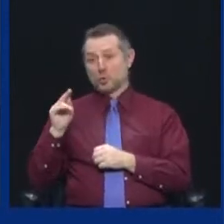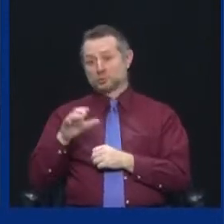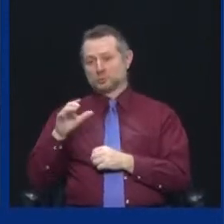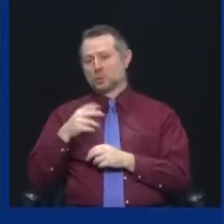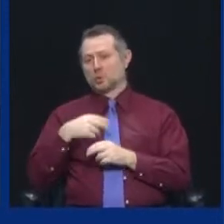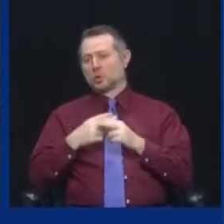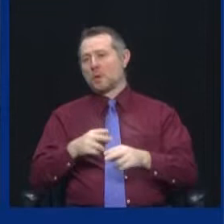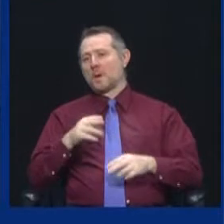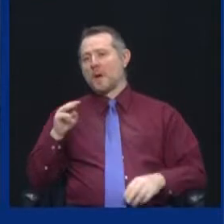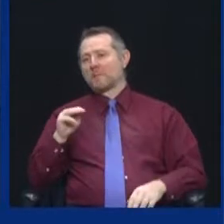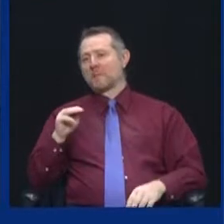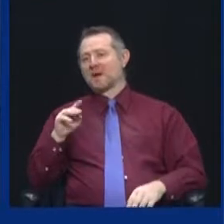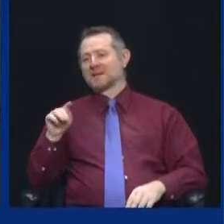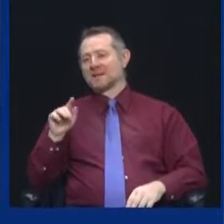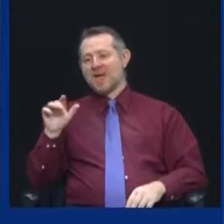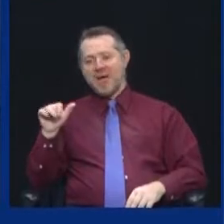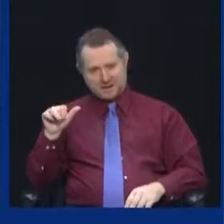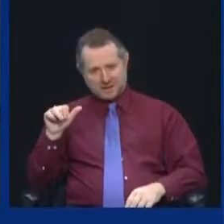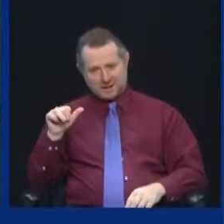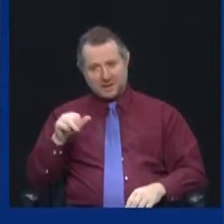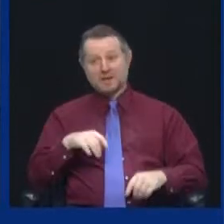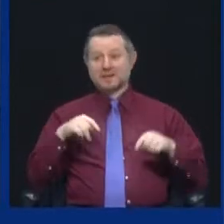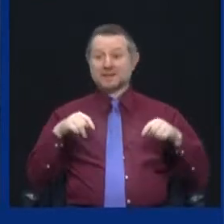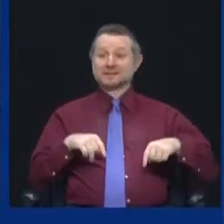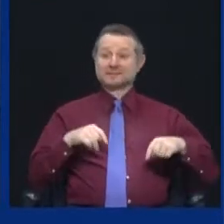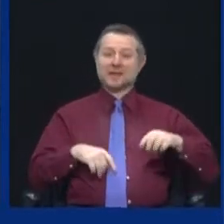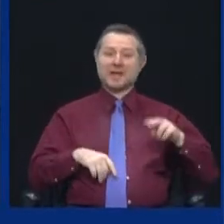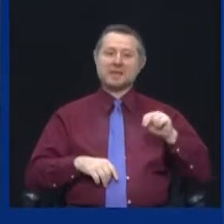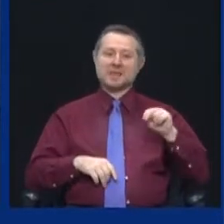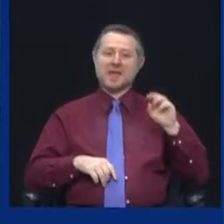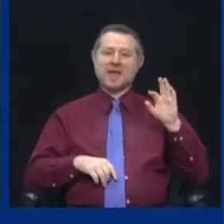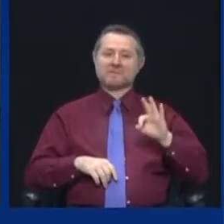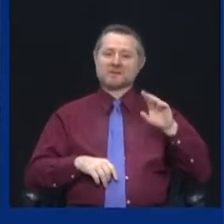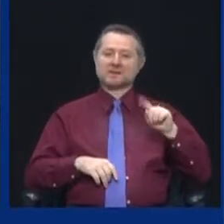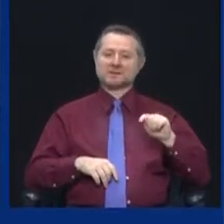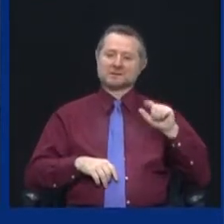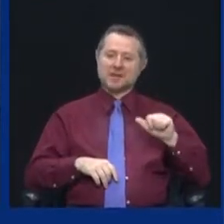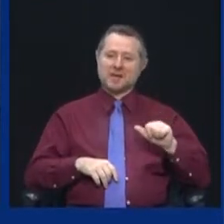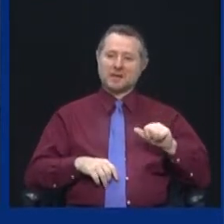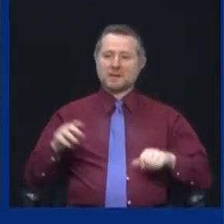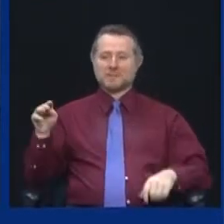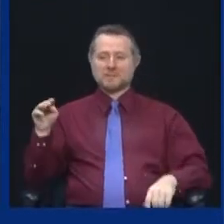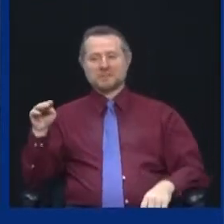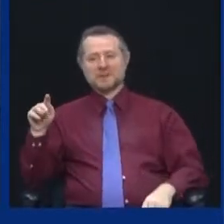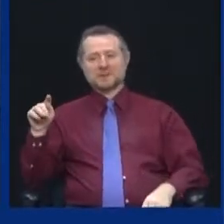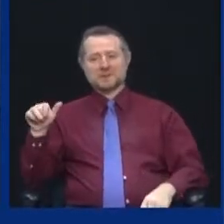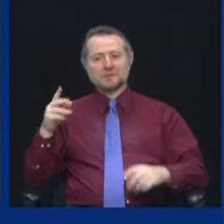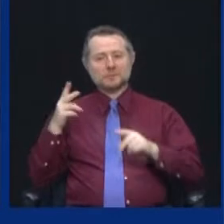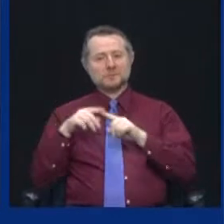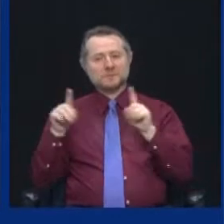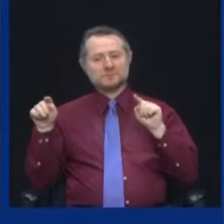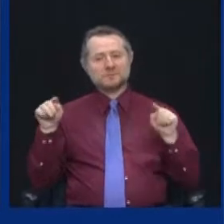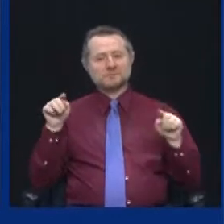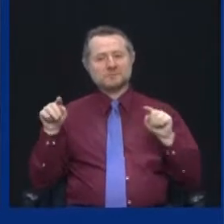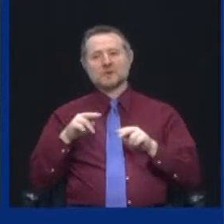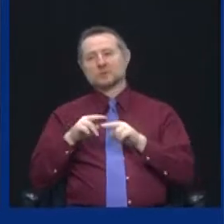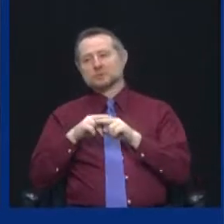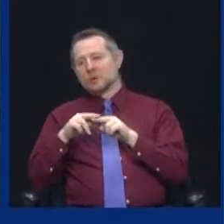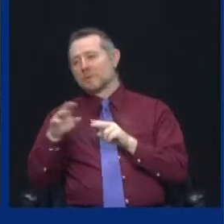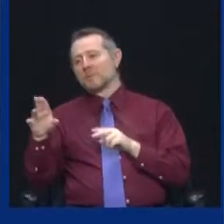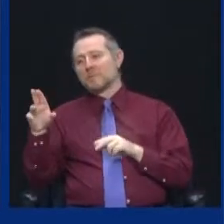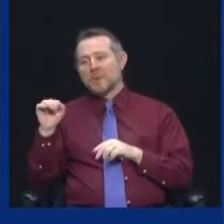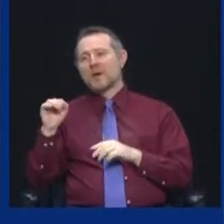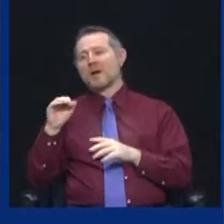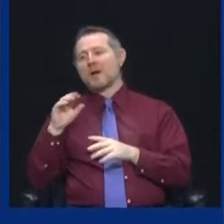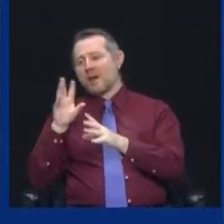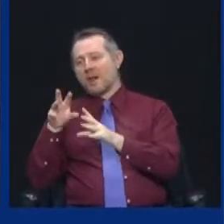the MTA. Their NFTA is the MTA, trains, buses, etc. Just started this